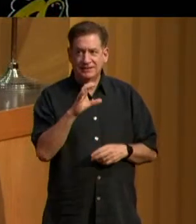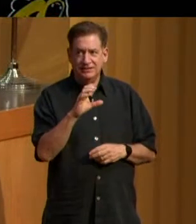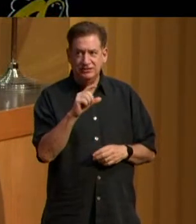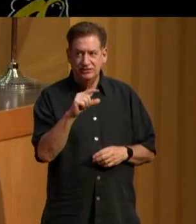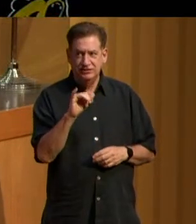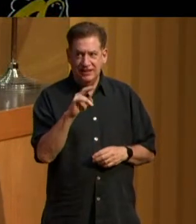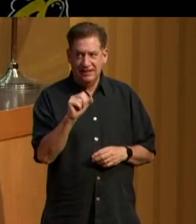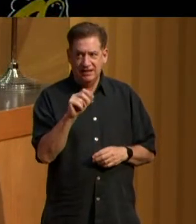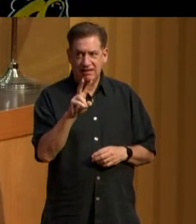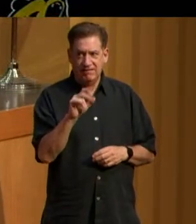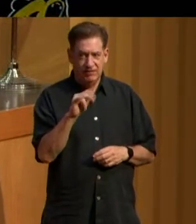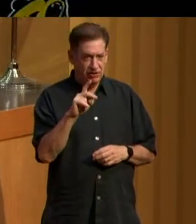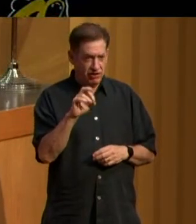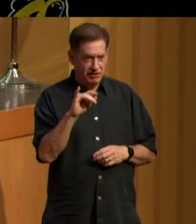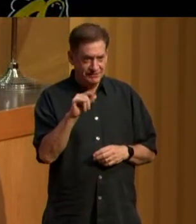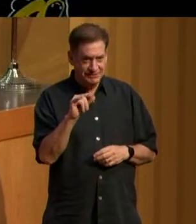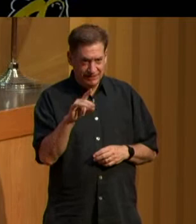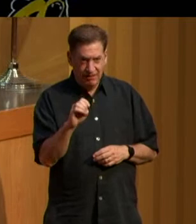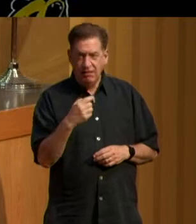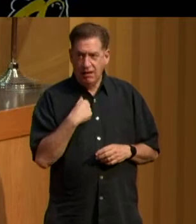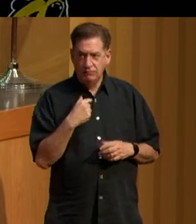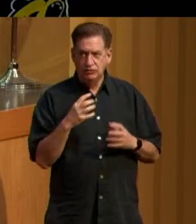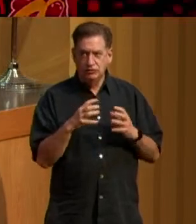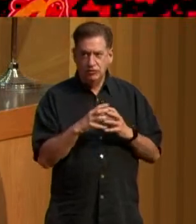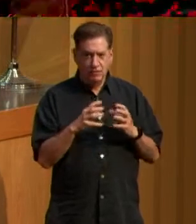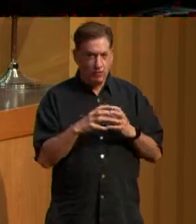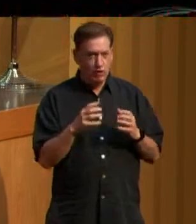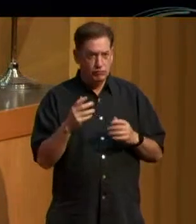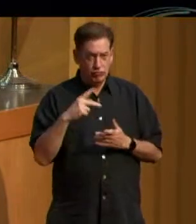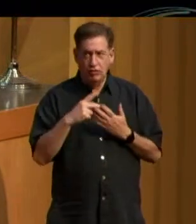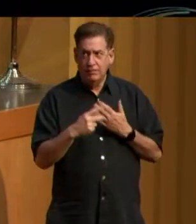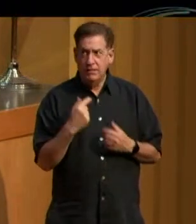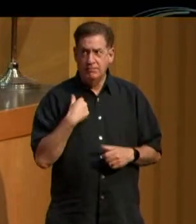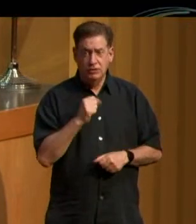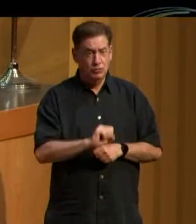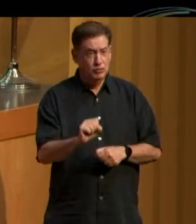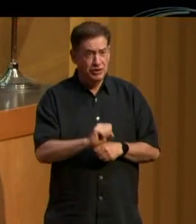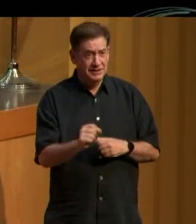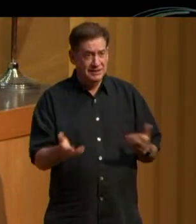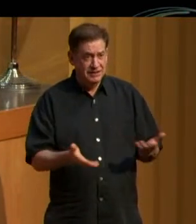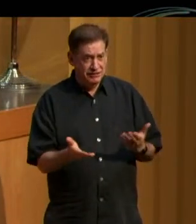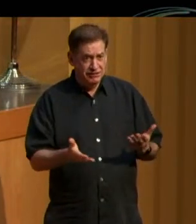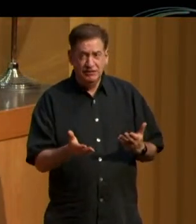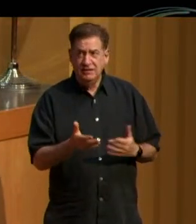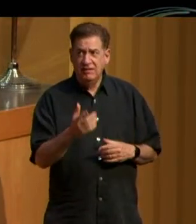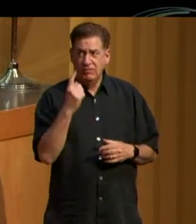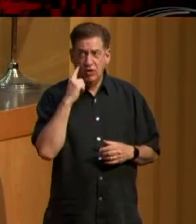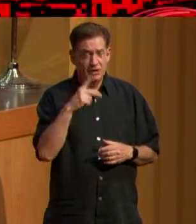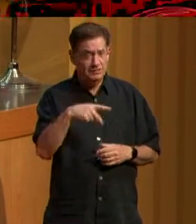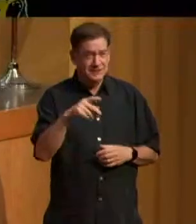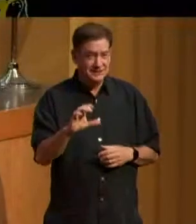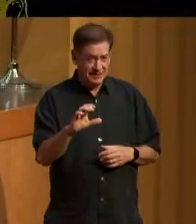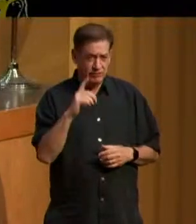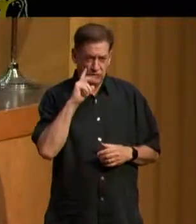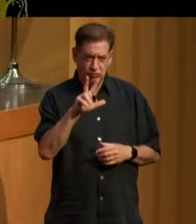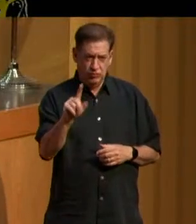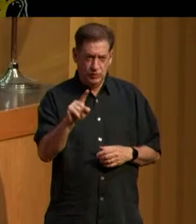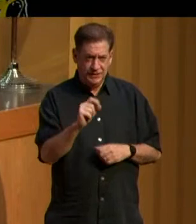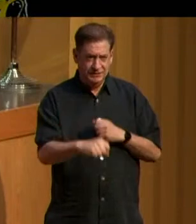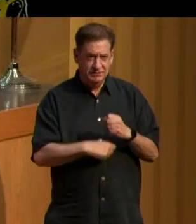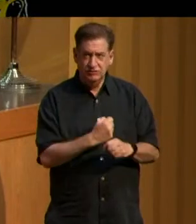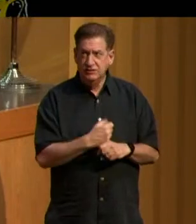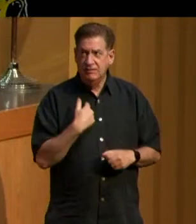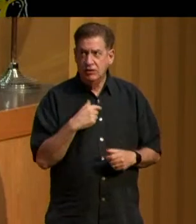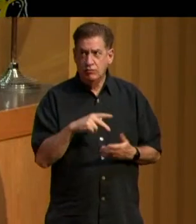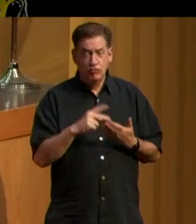Arsdale. I am part of the softball program. I have been working here at Phoenix College for 31 years. I have been a part of this program for